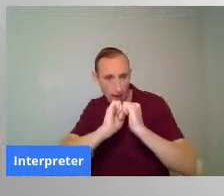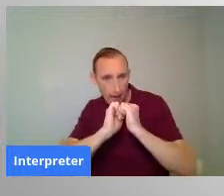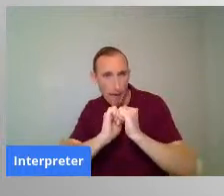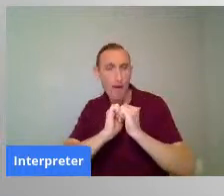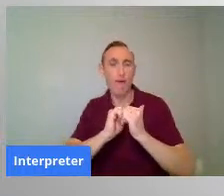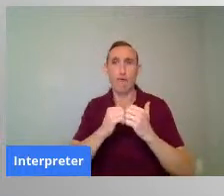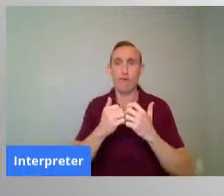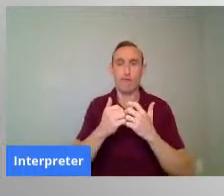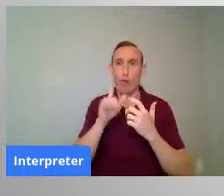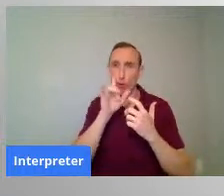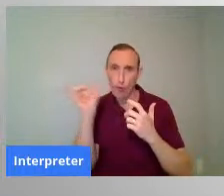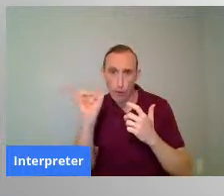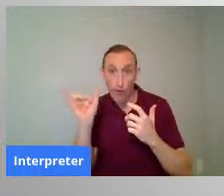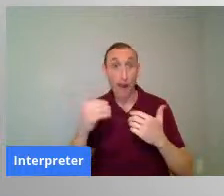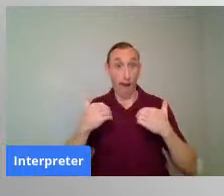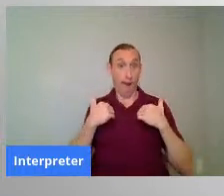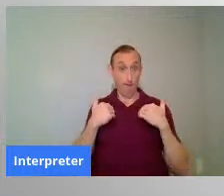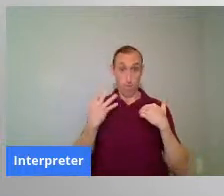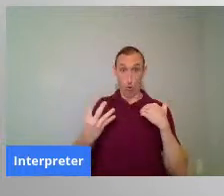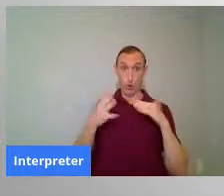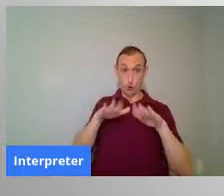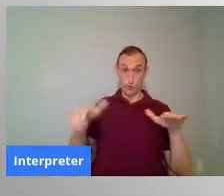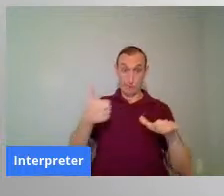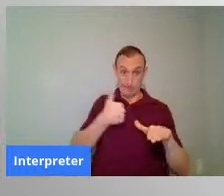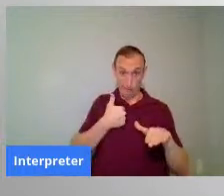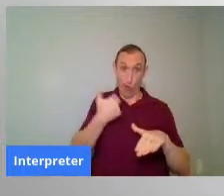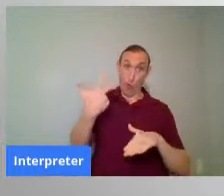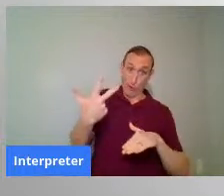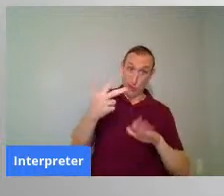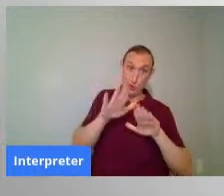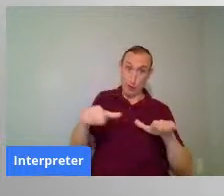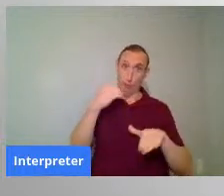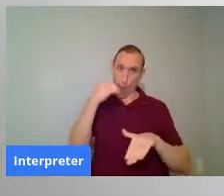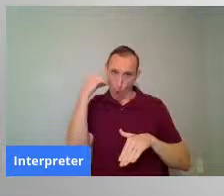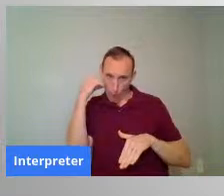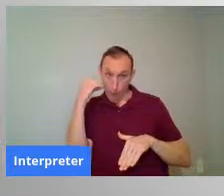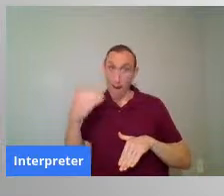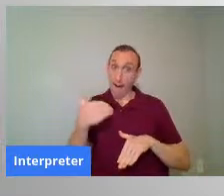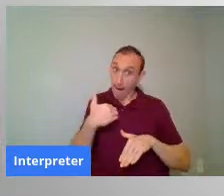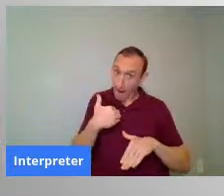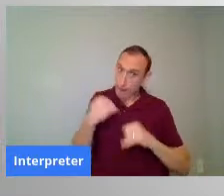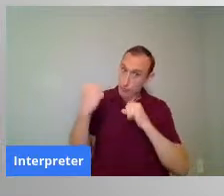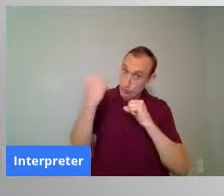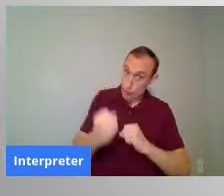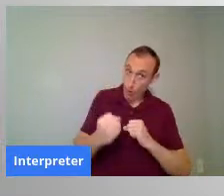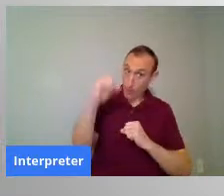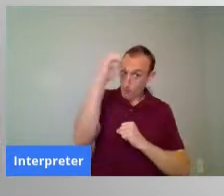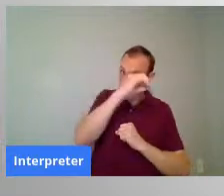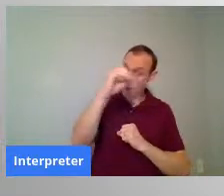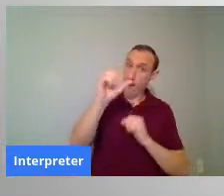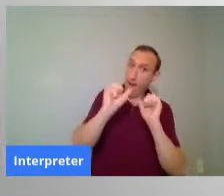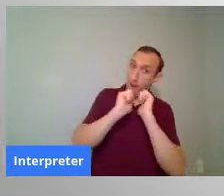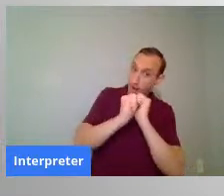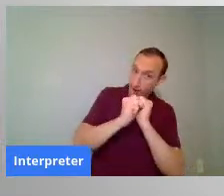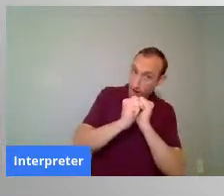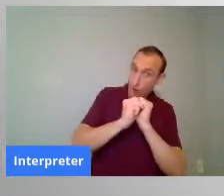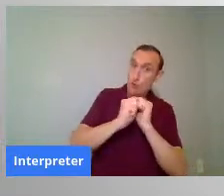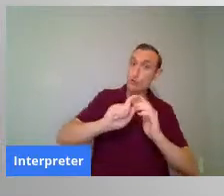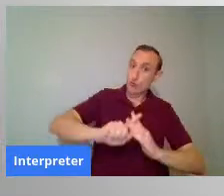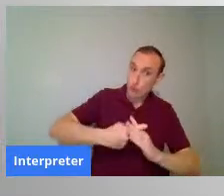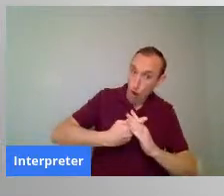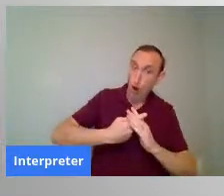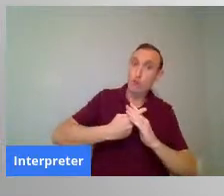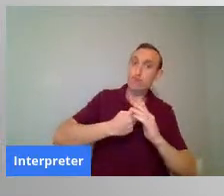With 4 children, 3 at home, I have some pretty strong ideas about what it needs to look like. But I also know